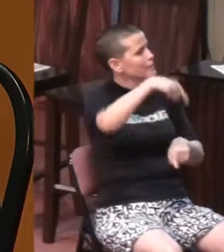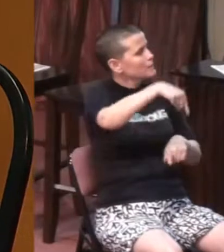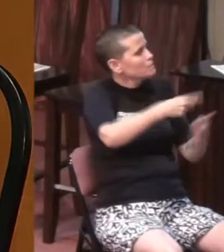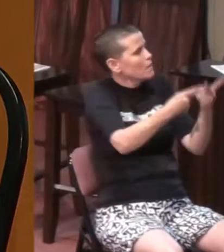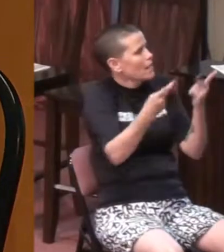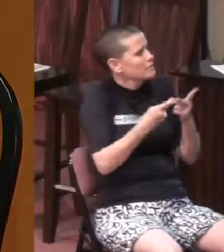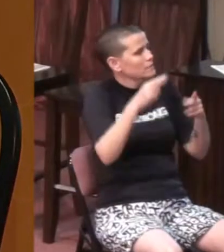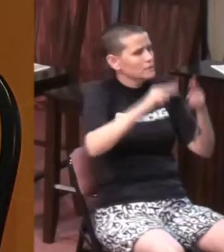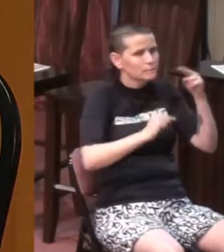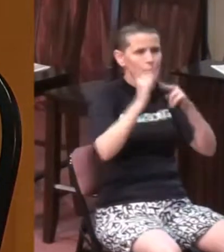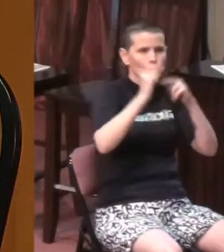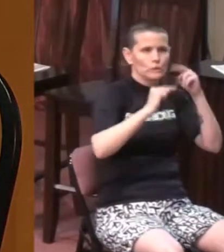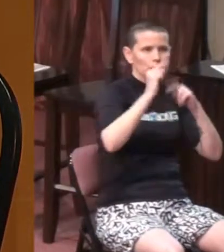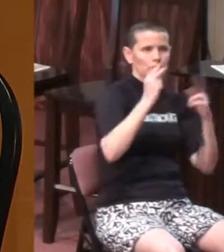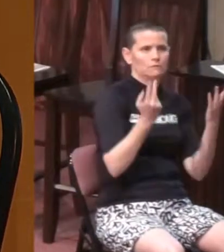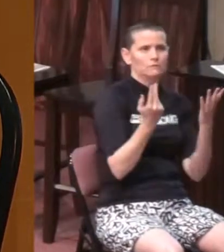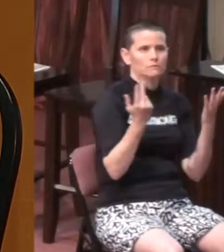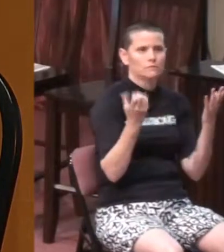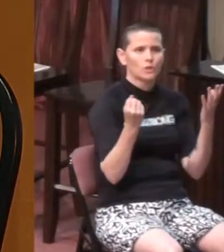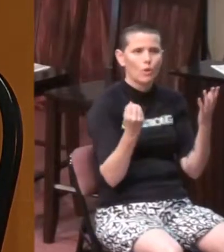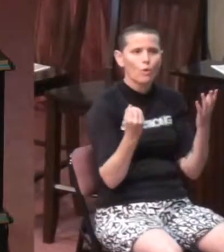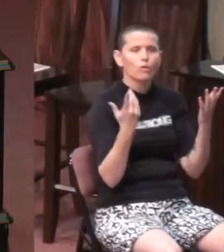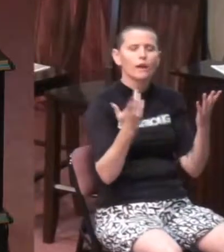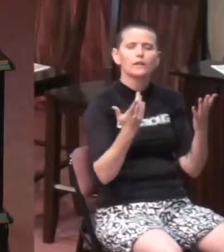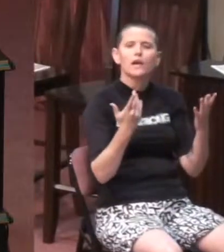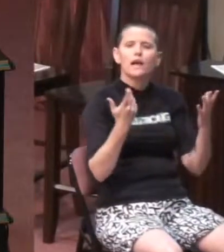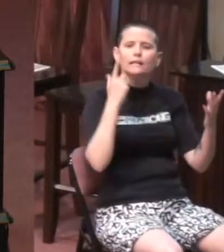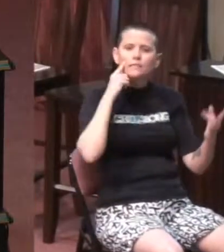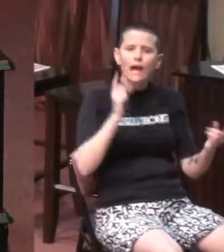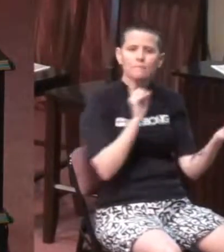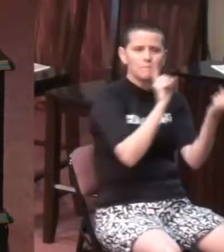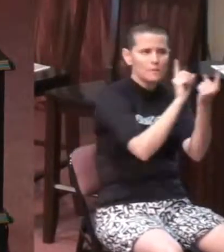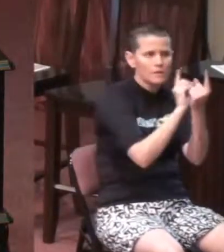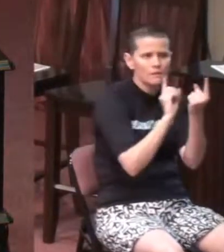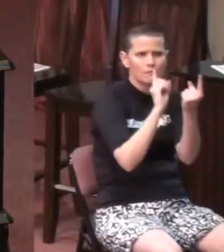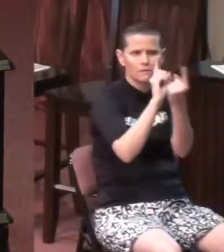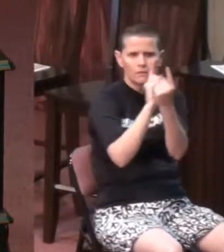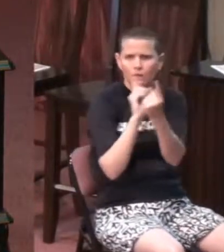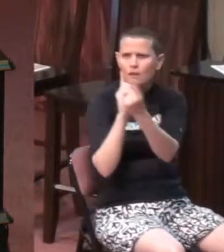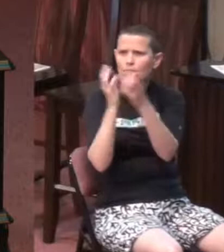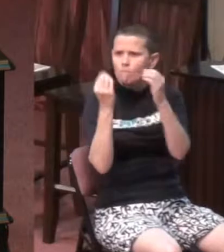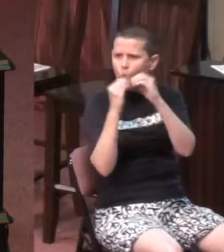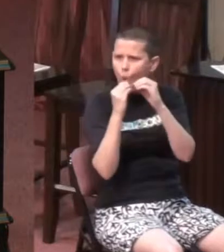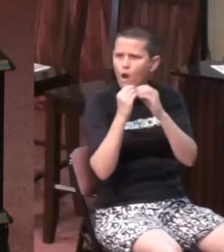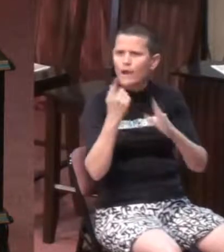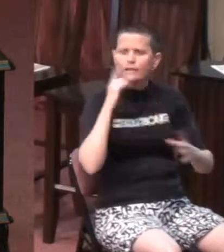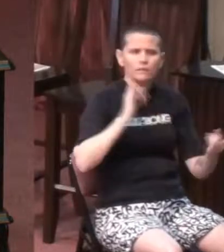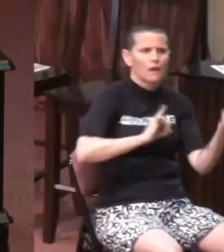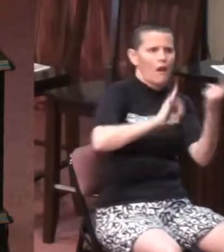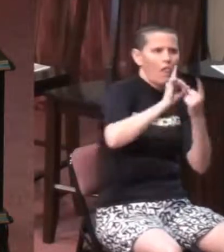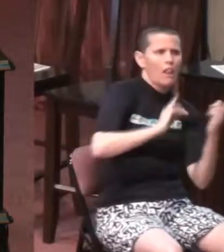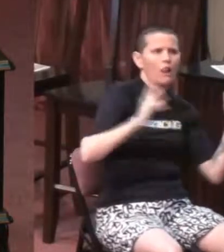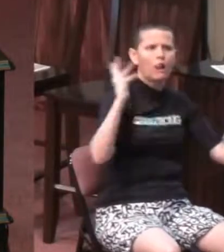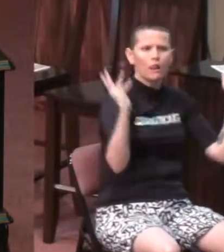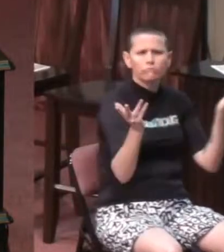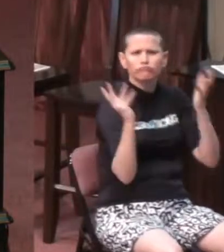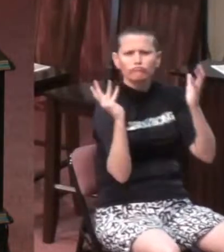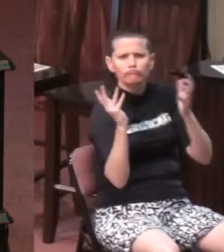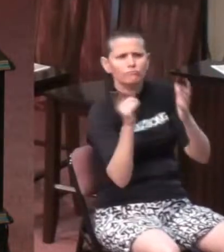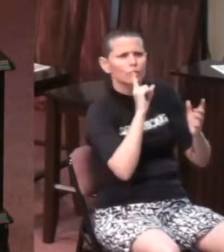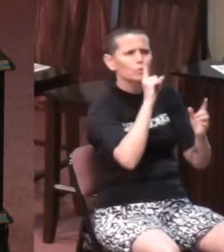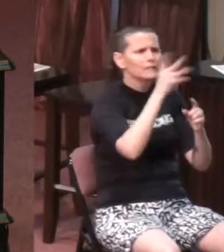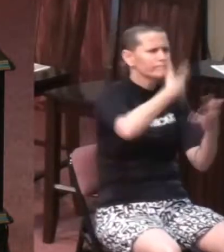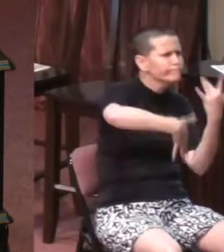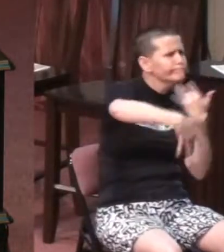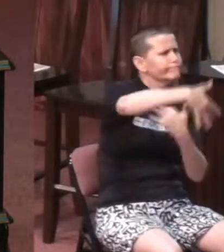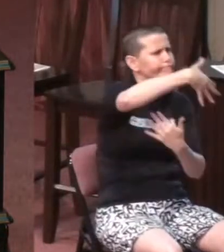to know more of you and the beauty of the light that you bring into this world and your families, the glory of that